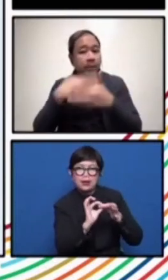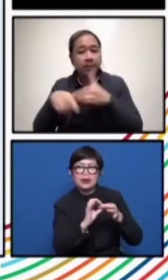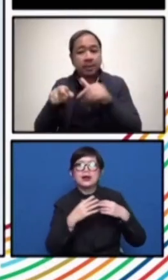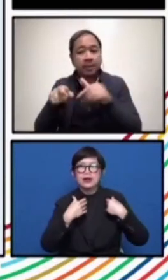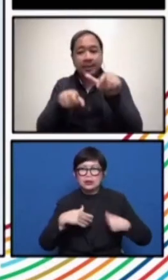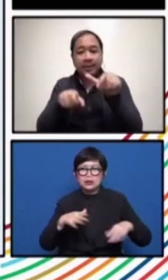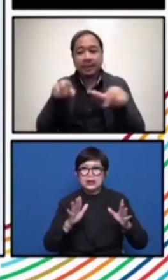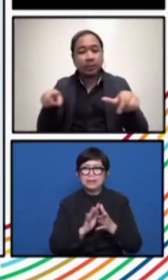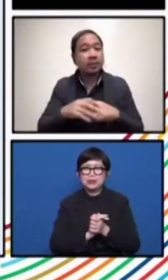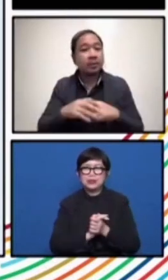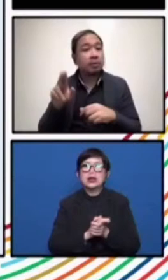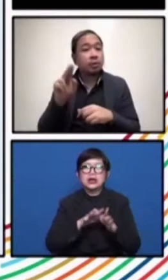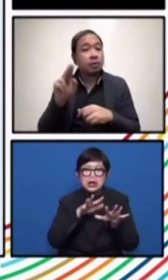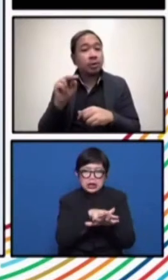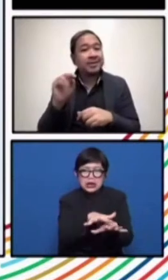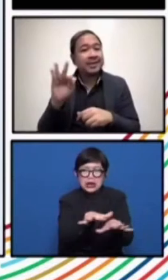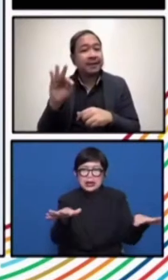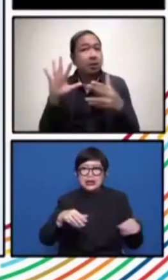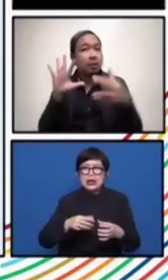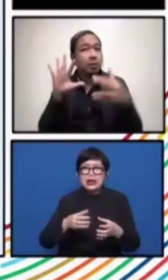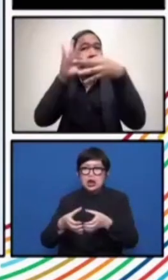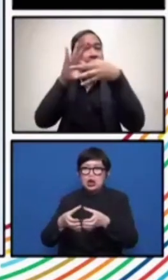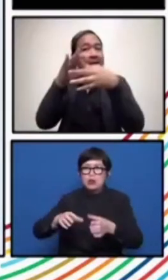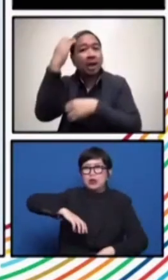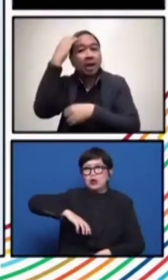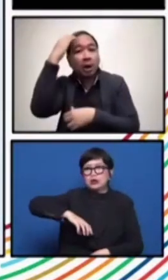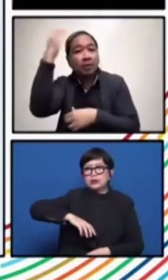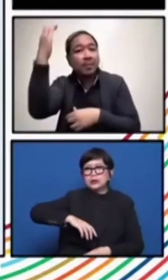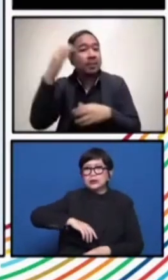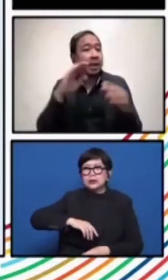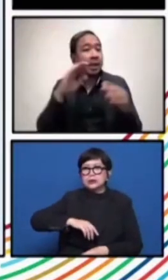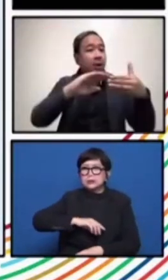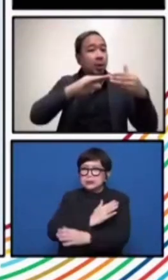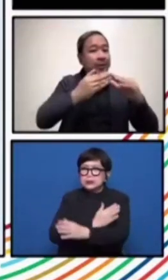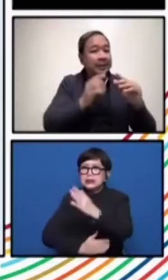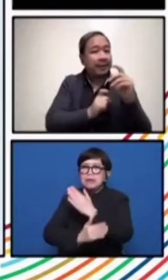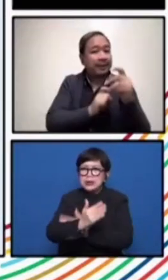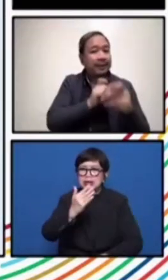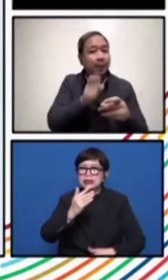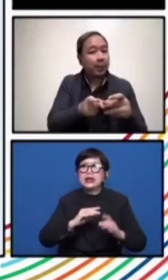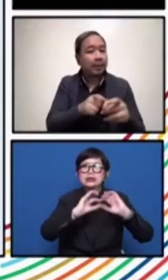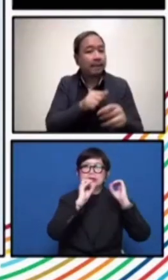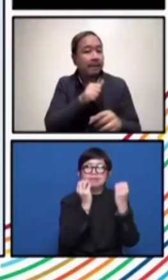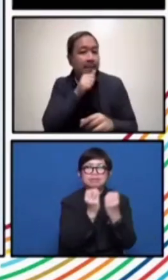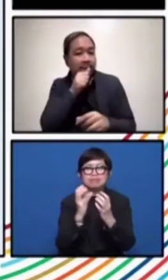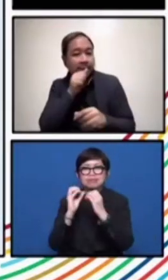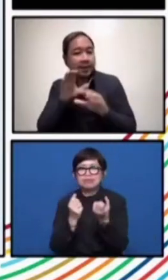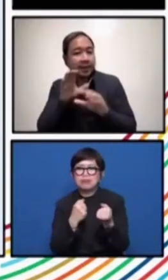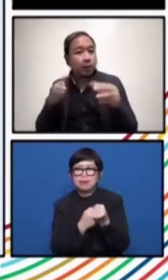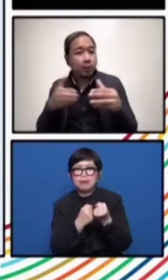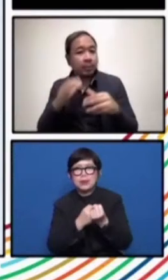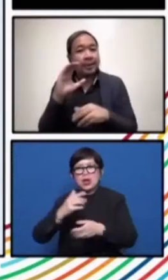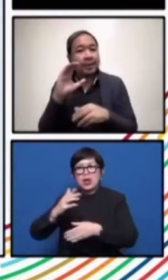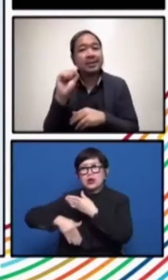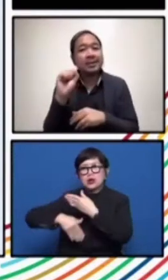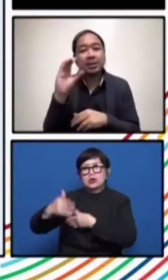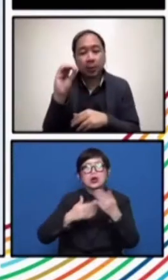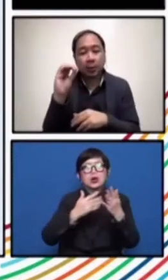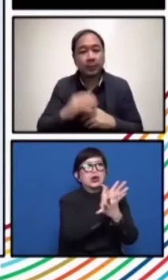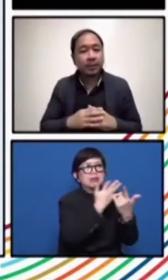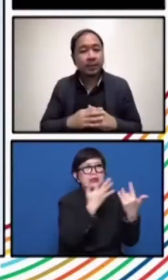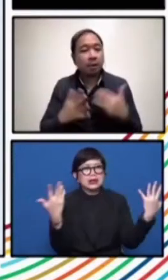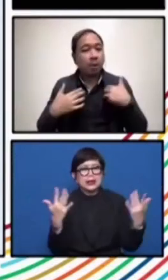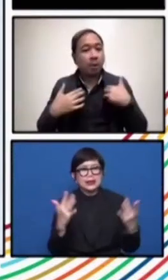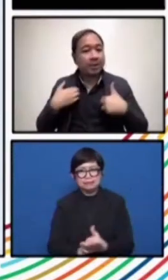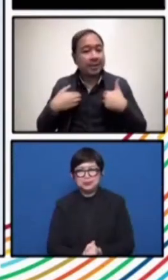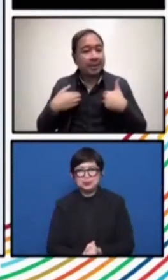government the donor Community the private sector and Civil Society at all levels we look forward to continuing